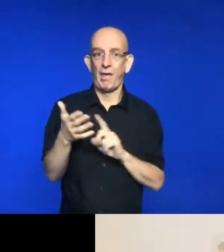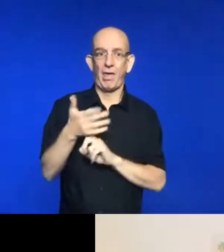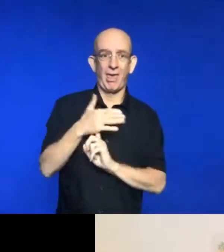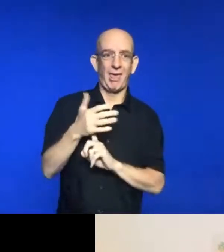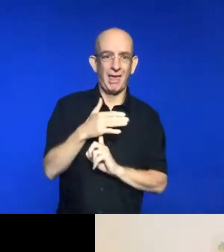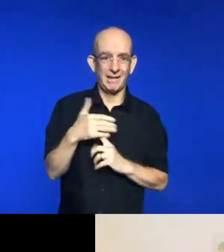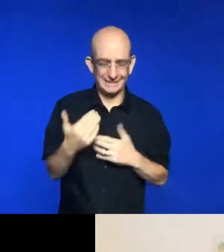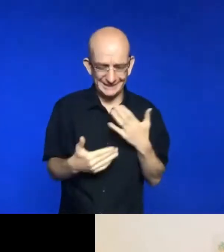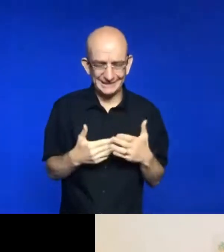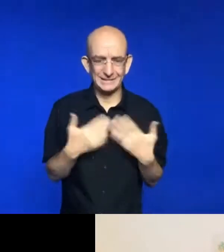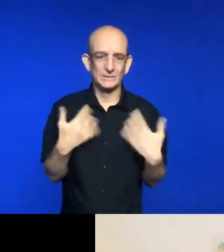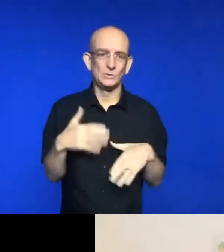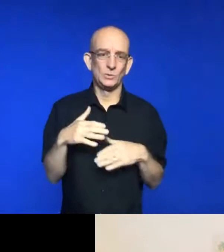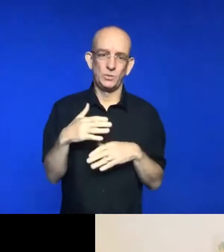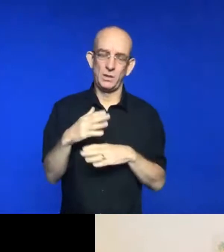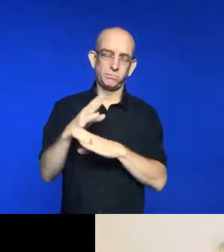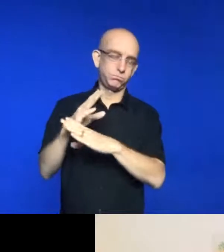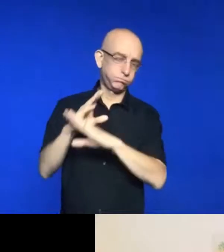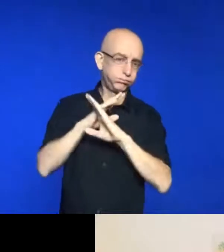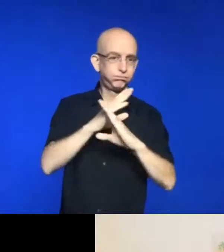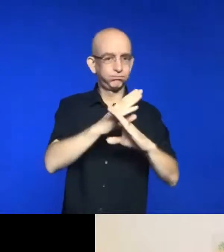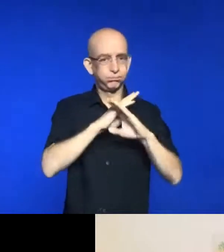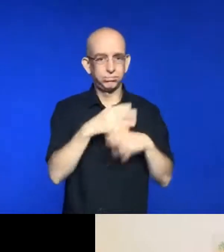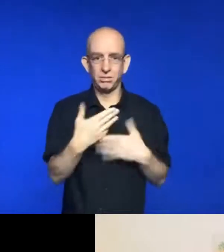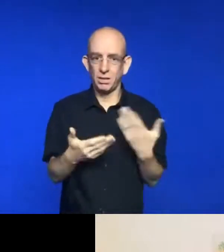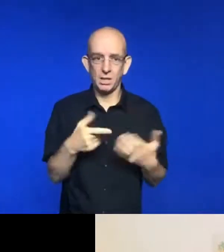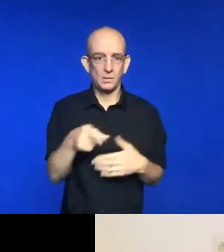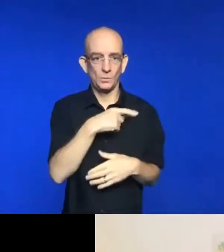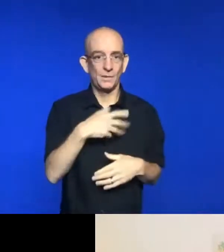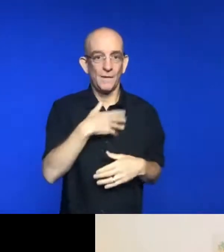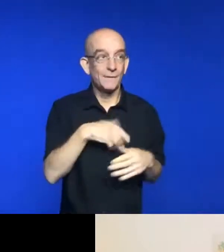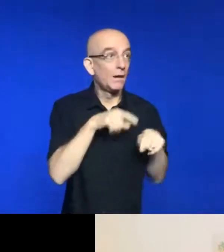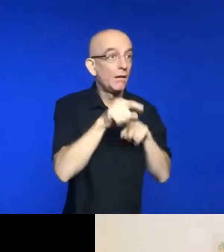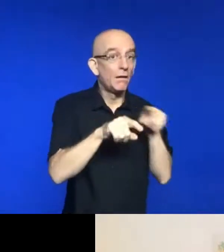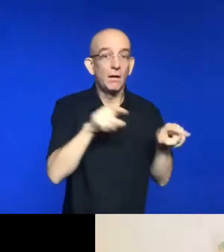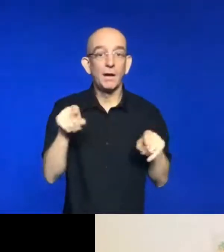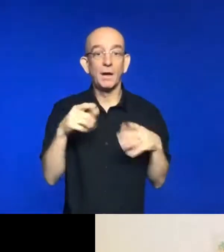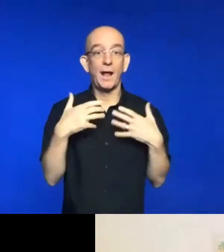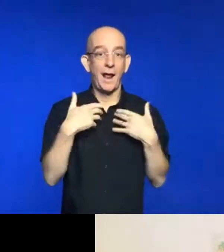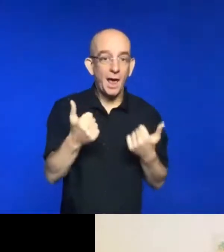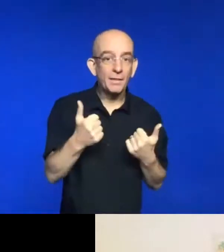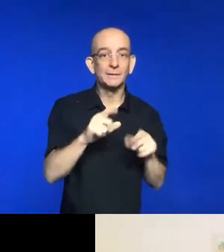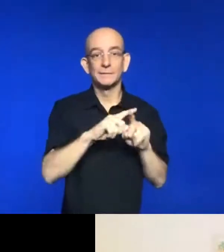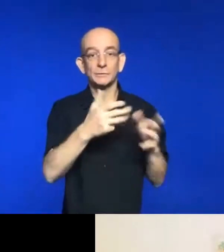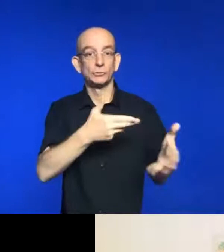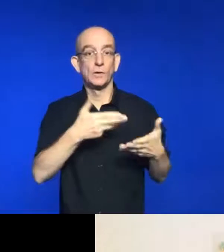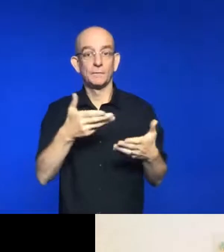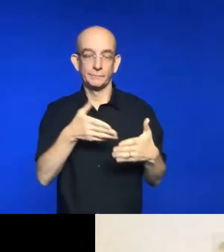access different services, and health are certainly among these services. And Dr. Chiesa